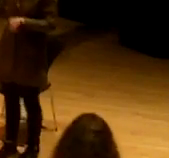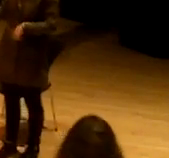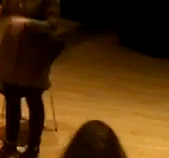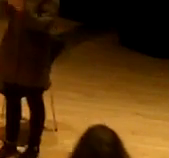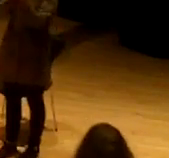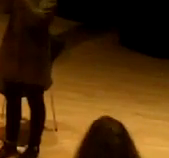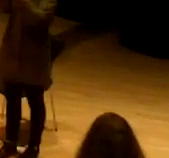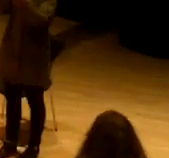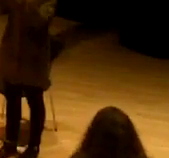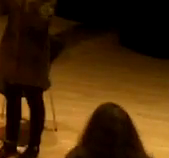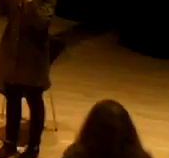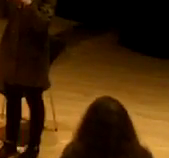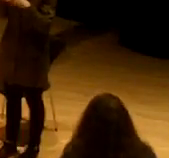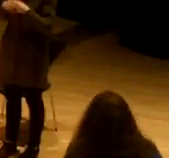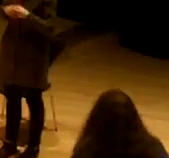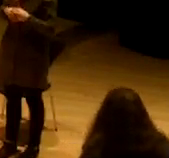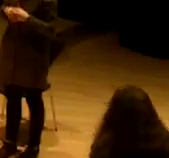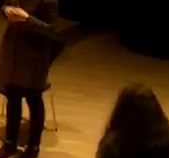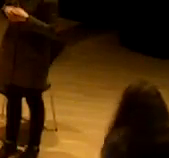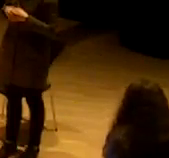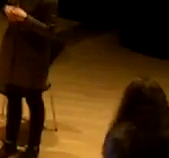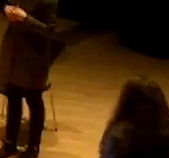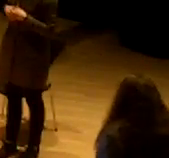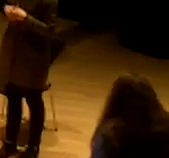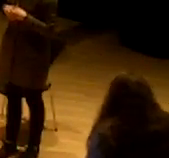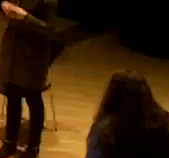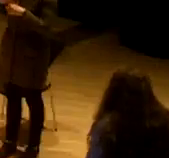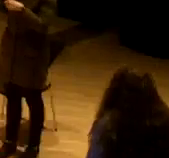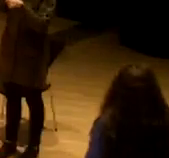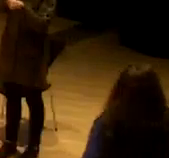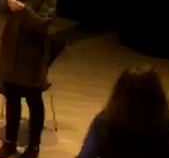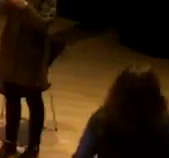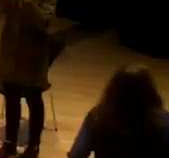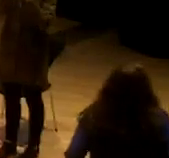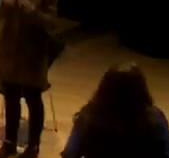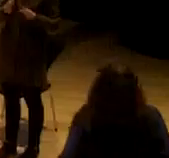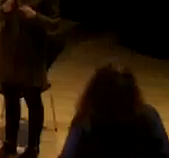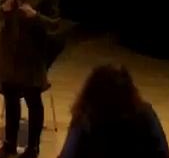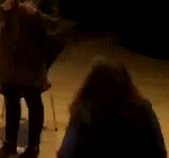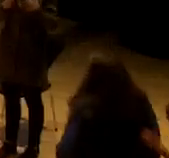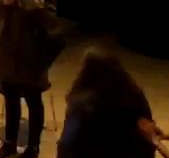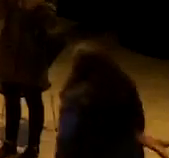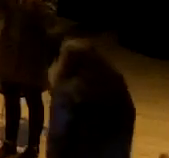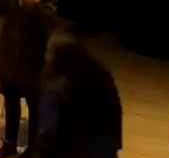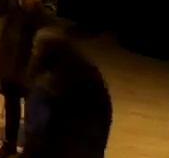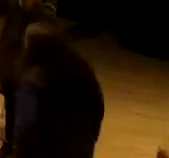Please welcome producer, director, editor, Daisy Wright.